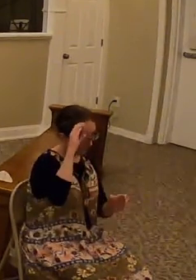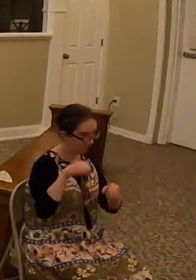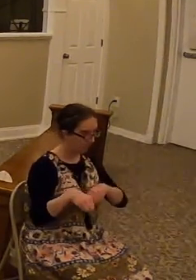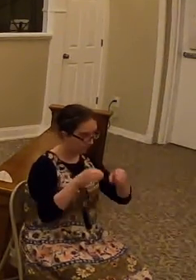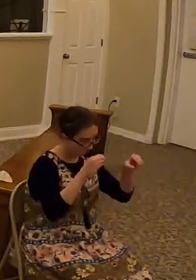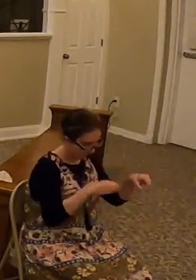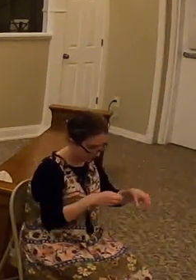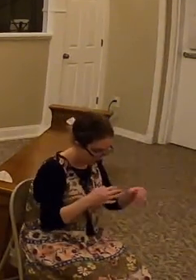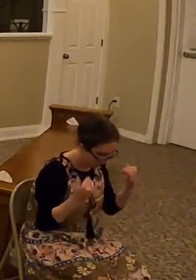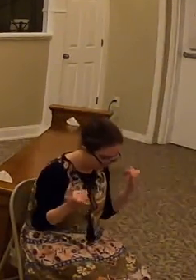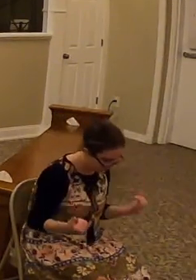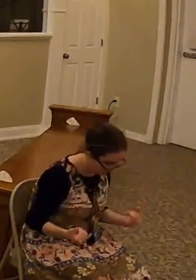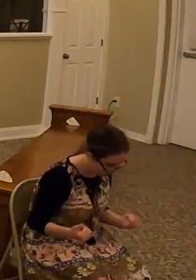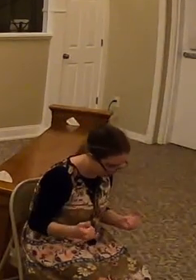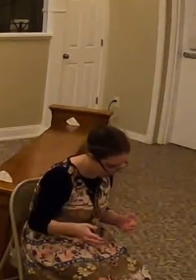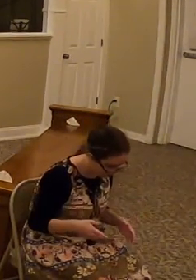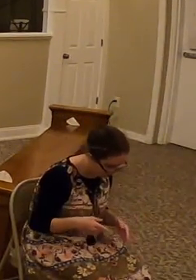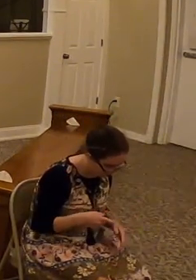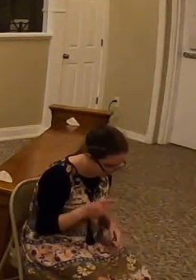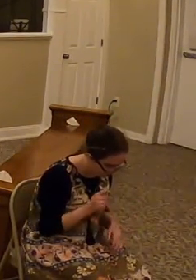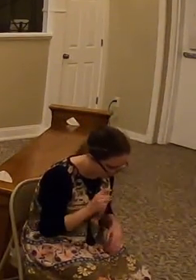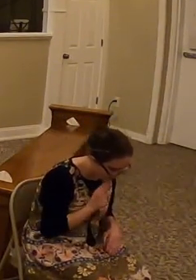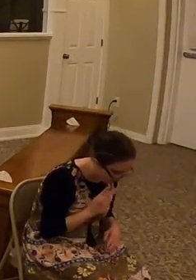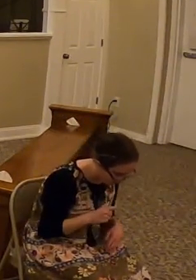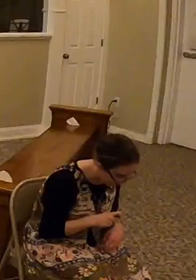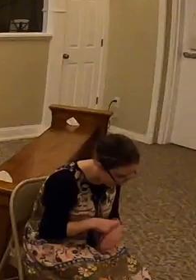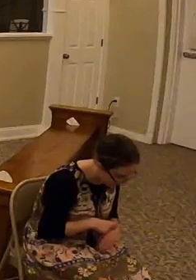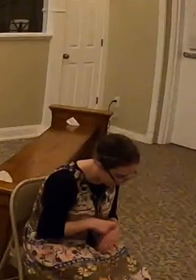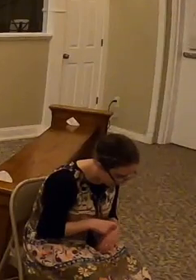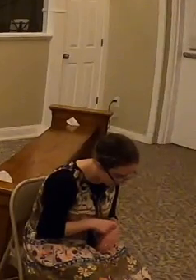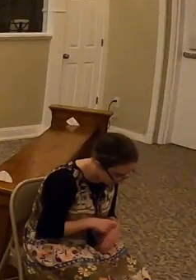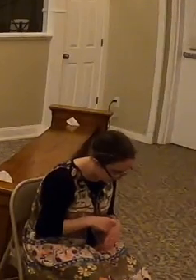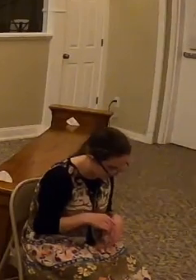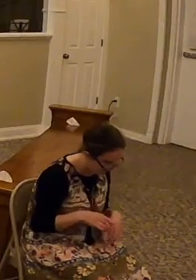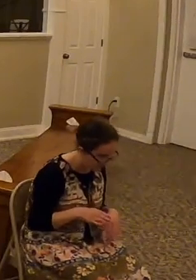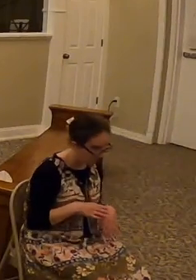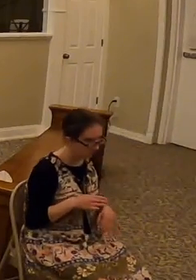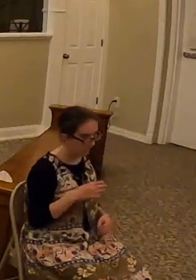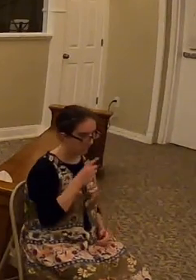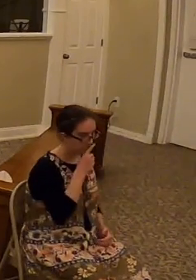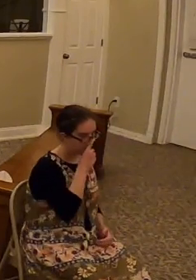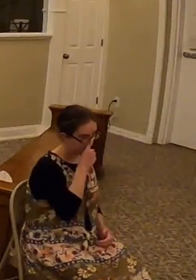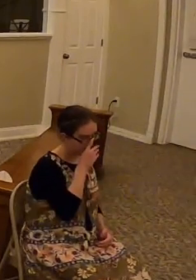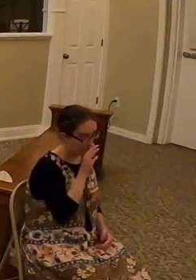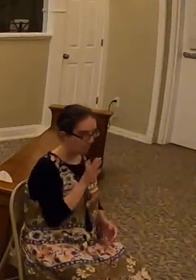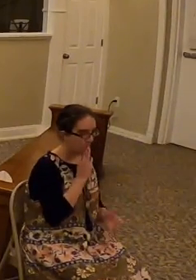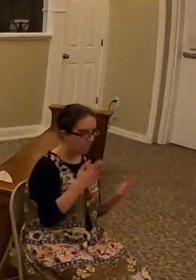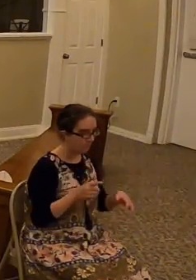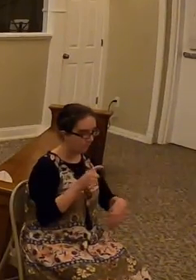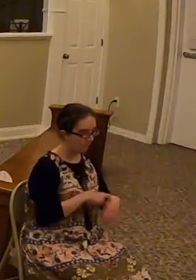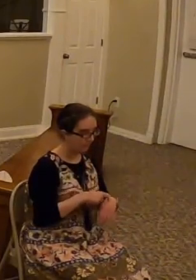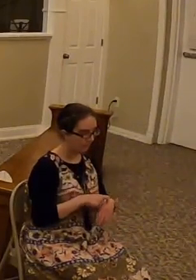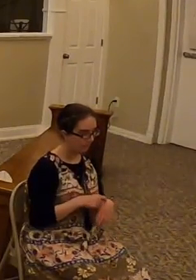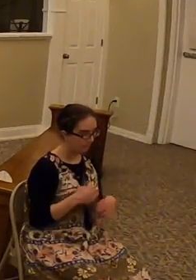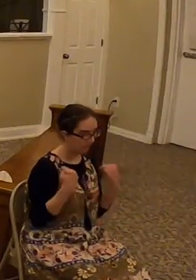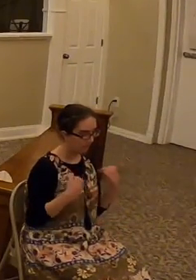Now, let me say this. There have been times, and I know, Brother Williams, you can feel this too. There's been times, man, I have prayed